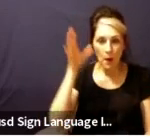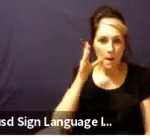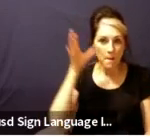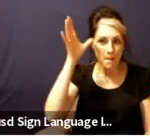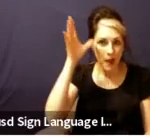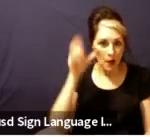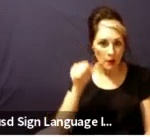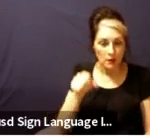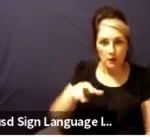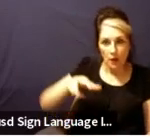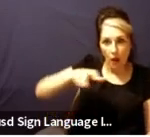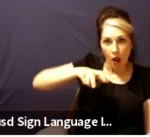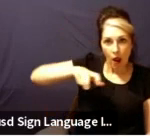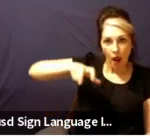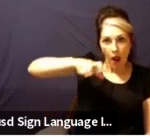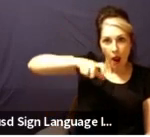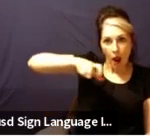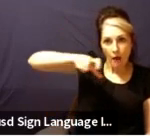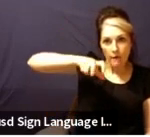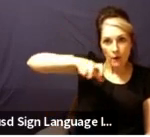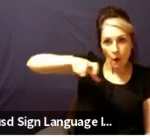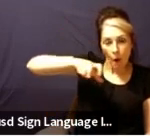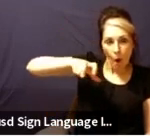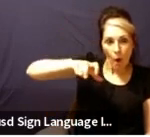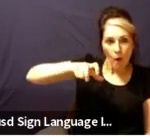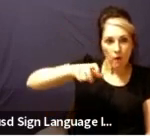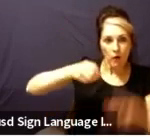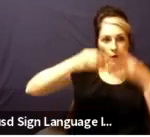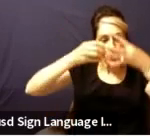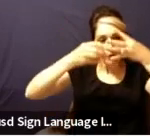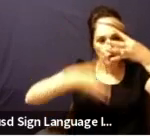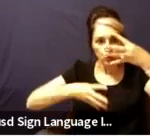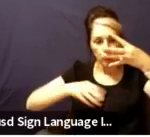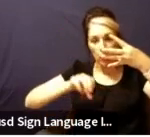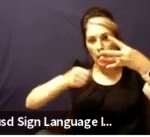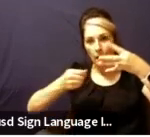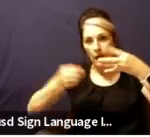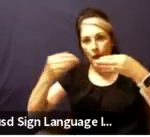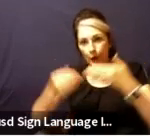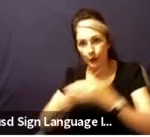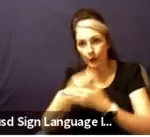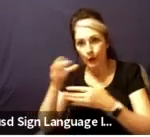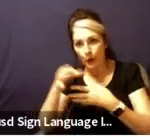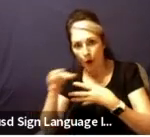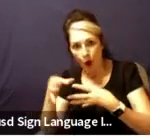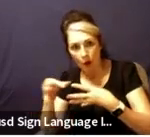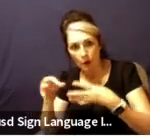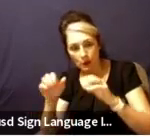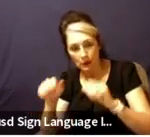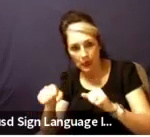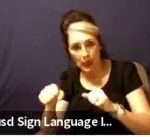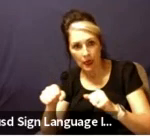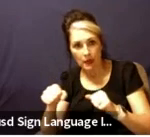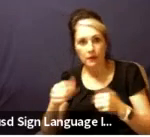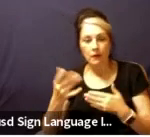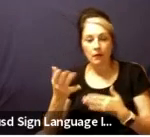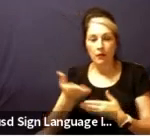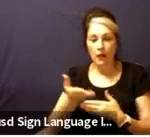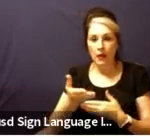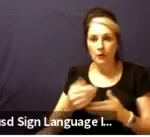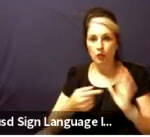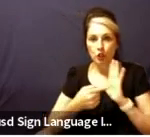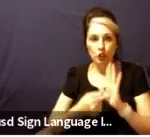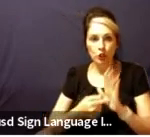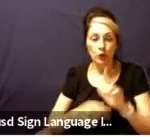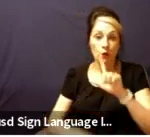hover over that word parents, and it will bring down another menu option. The menu option on the